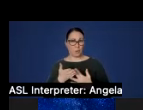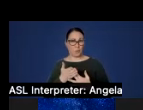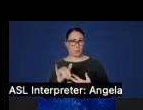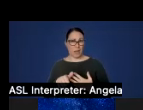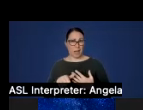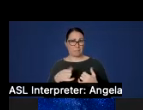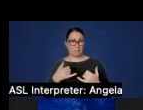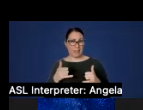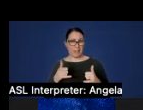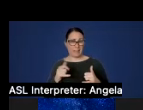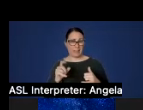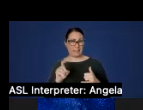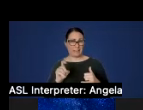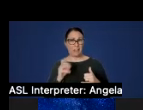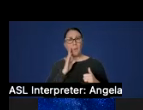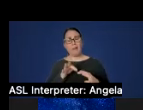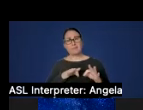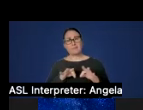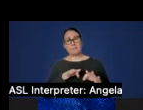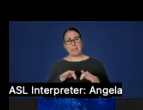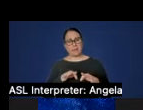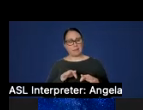It's just going to explain kind of